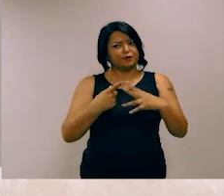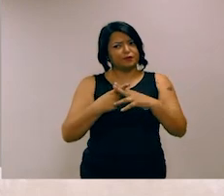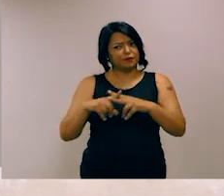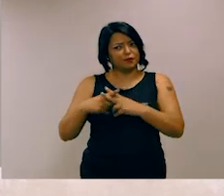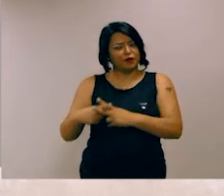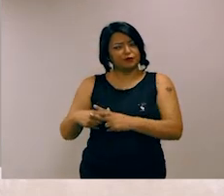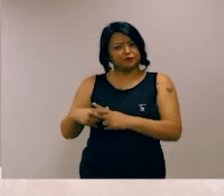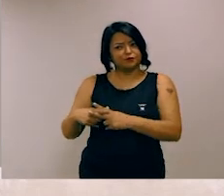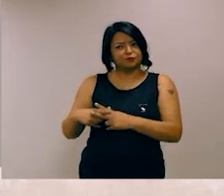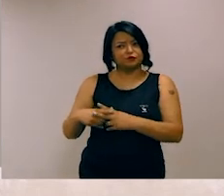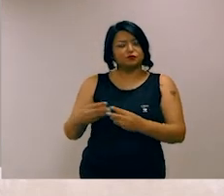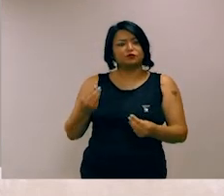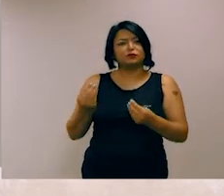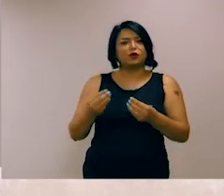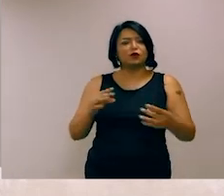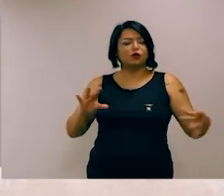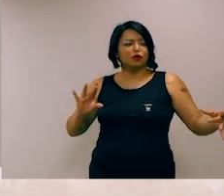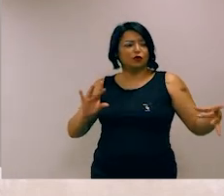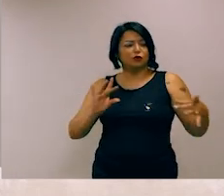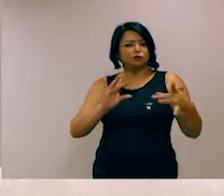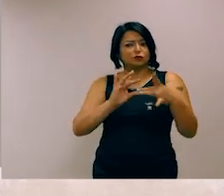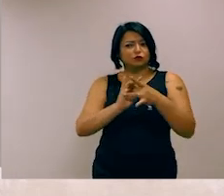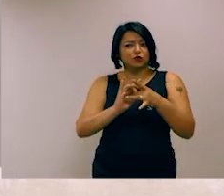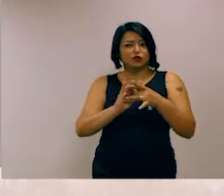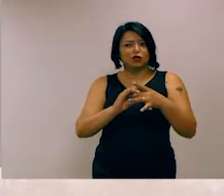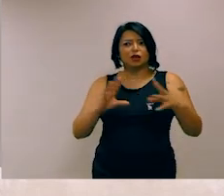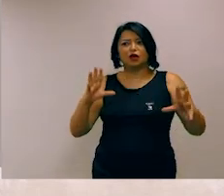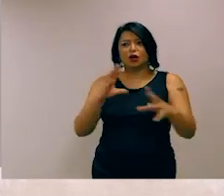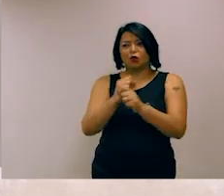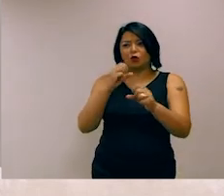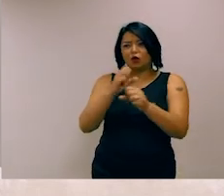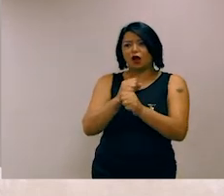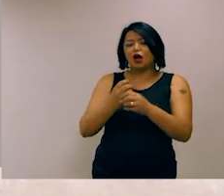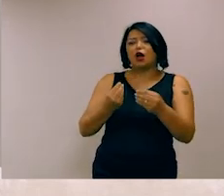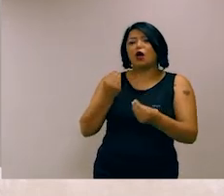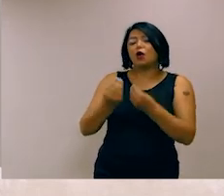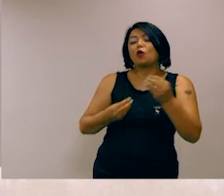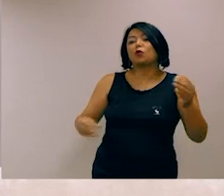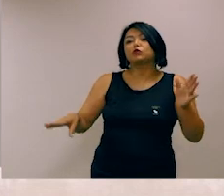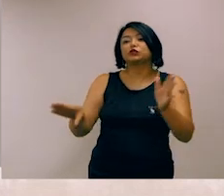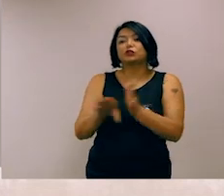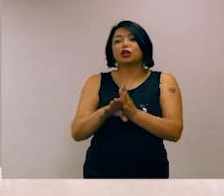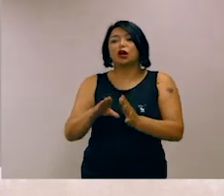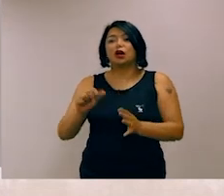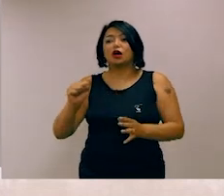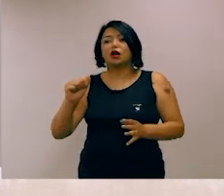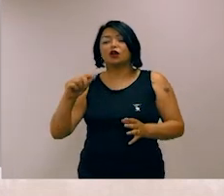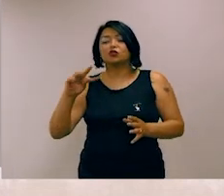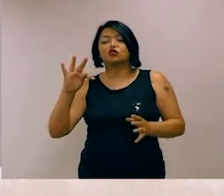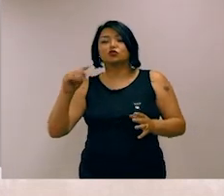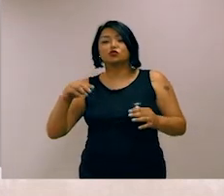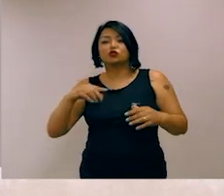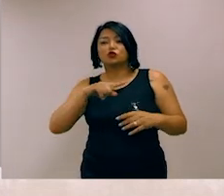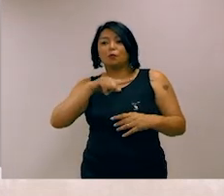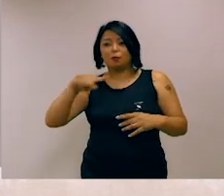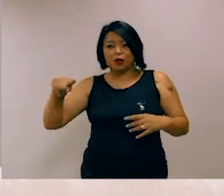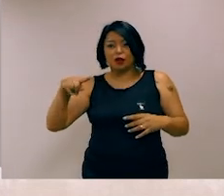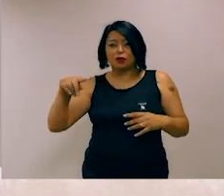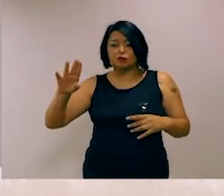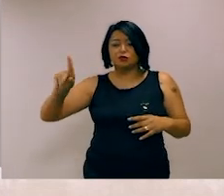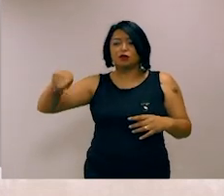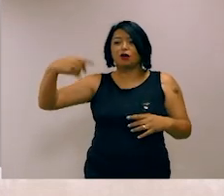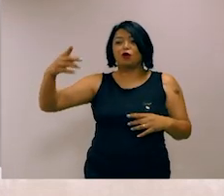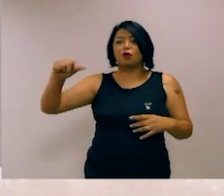able to identify both curves, to see the intersection of them, and calculate the